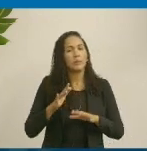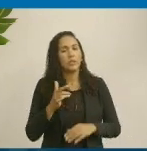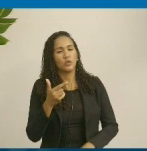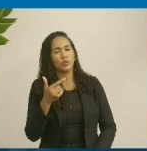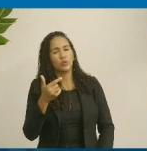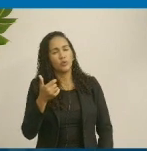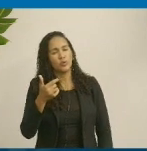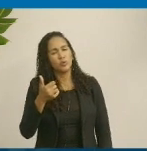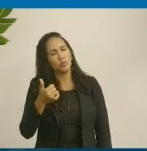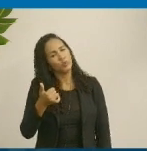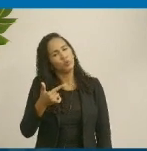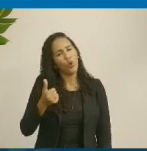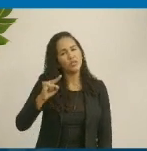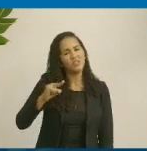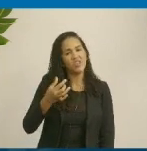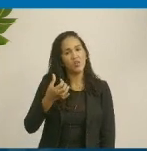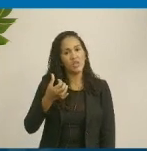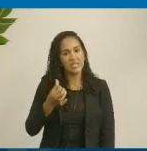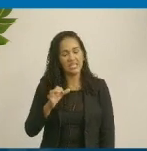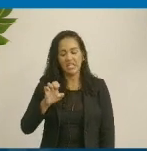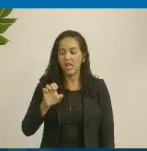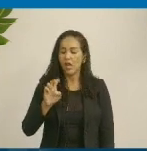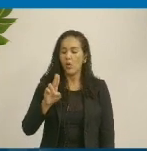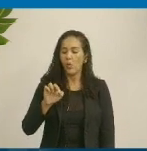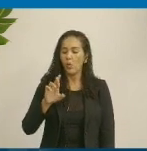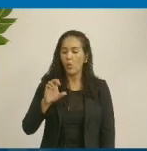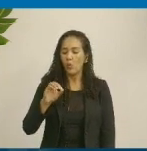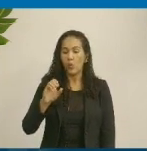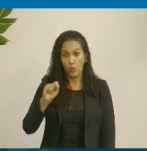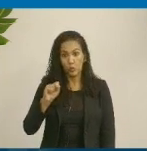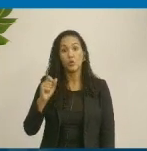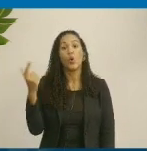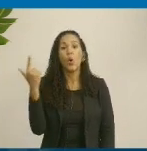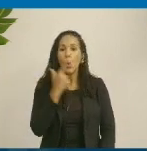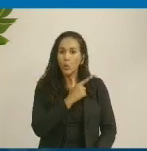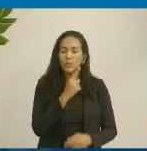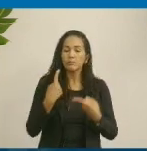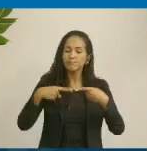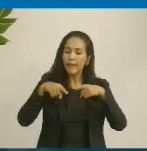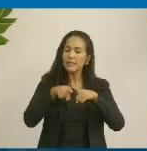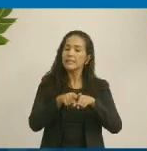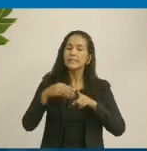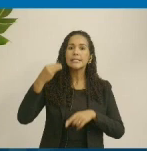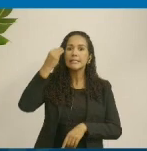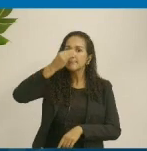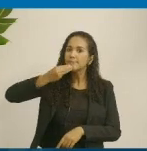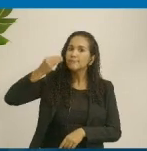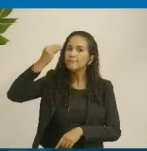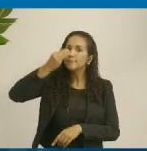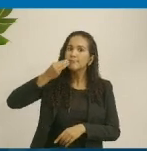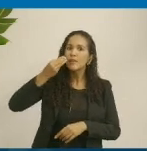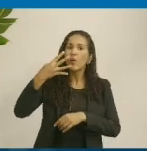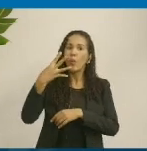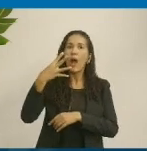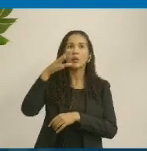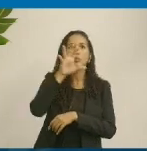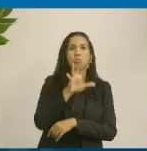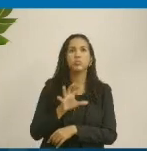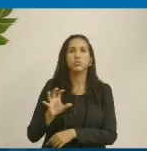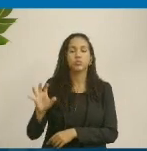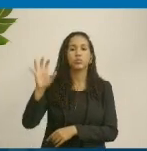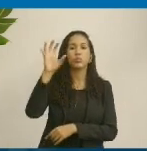good partnerships with leading institutions, mainly academia, but also industrial from